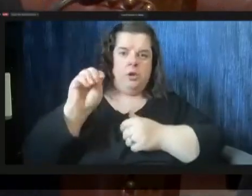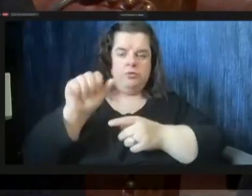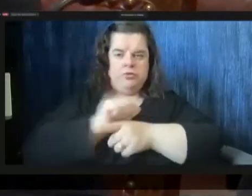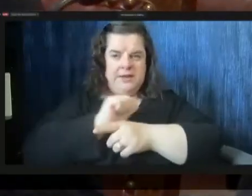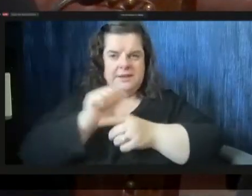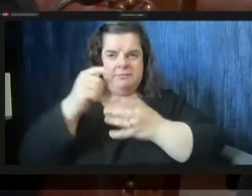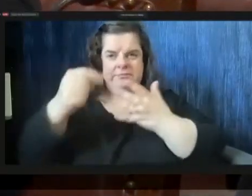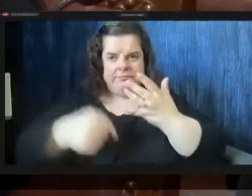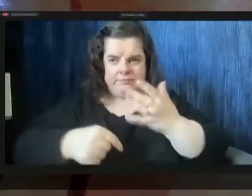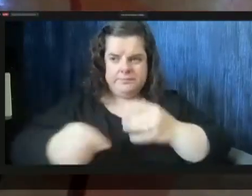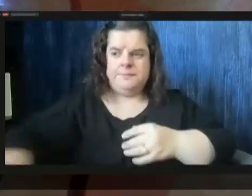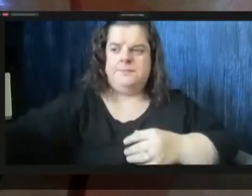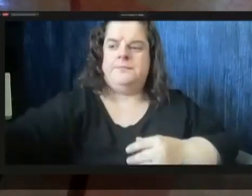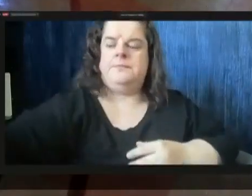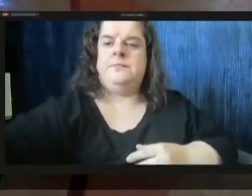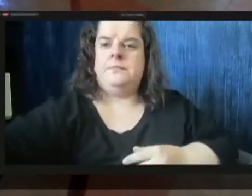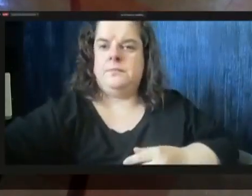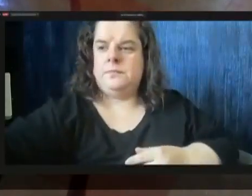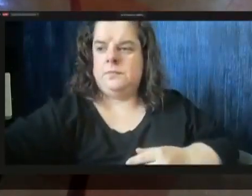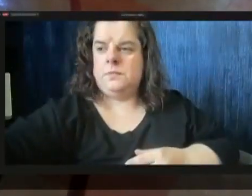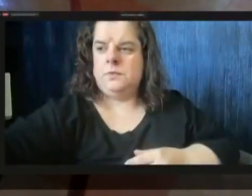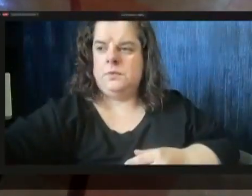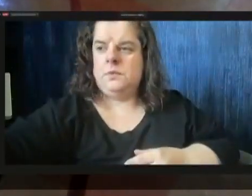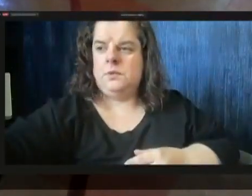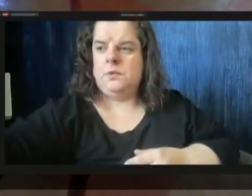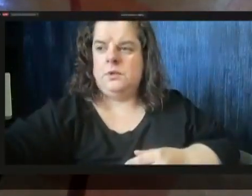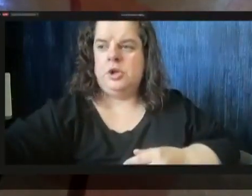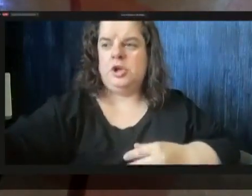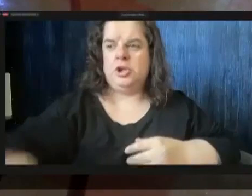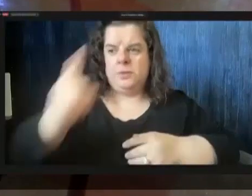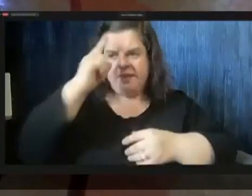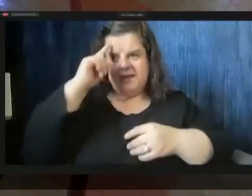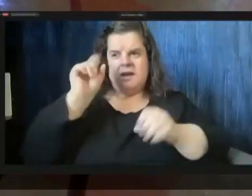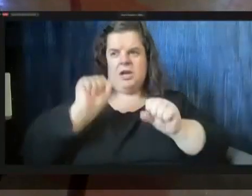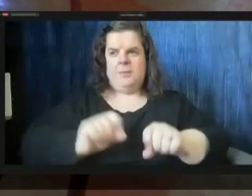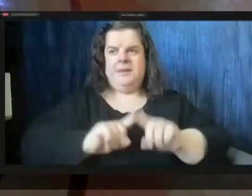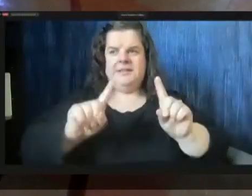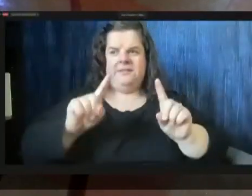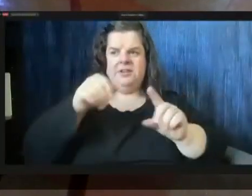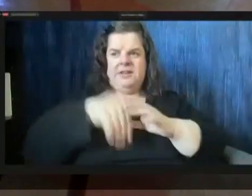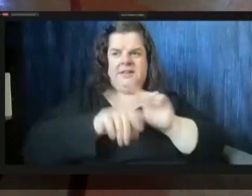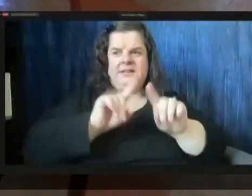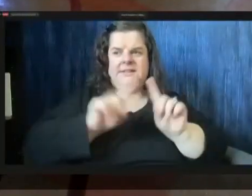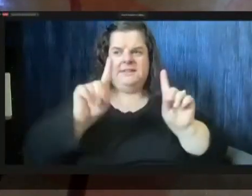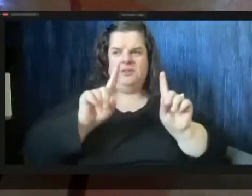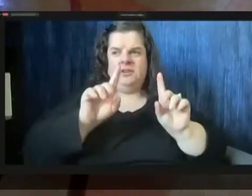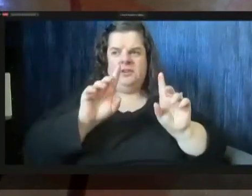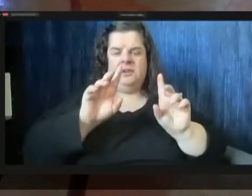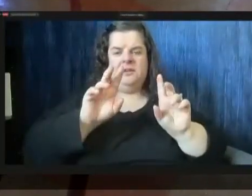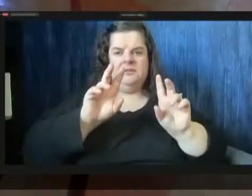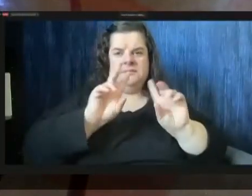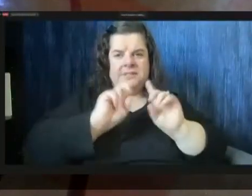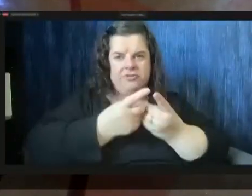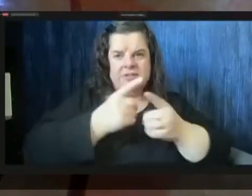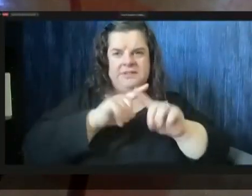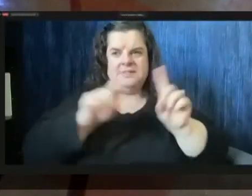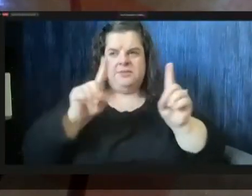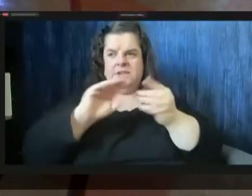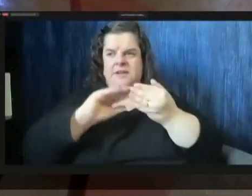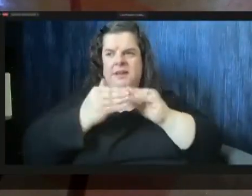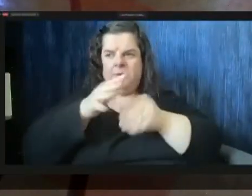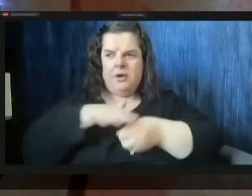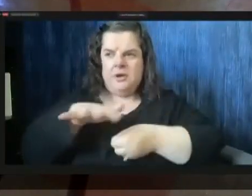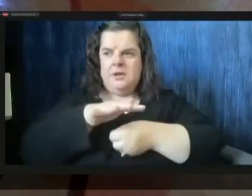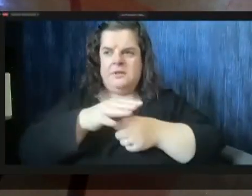it, that it could be different in different districts or different neighborhoods? Like maybe somebody doesn't want an RCO, but maybe somebody desperately needs one. Do you see it being